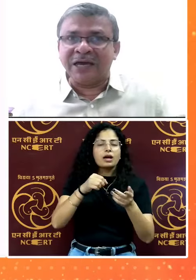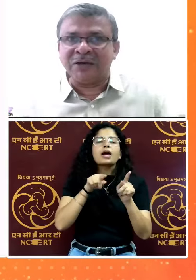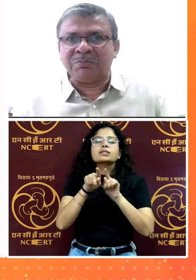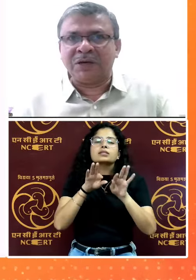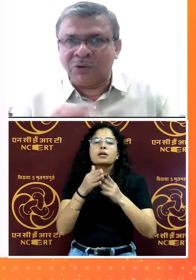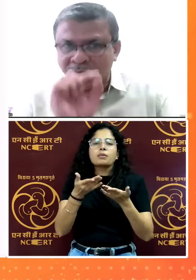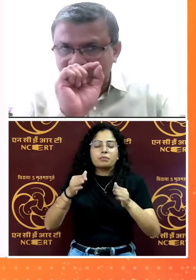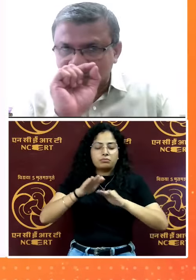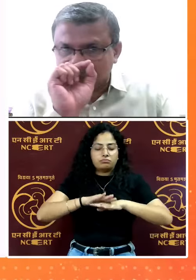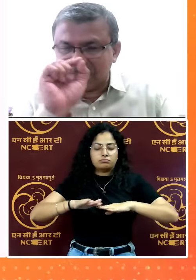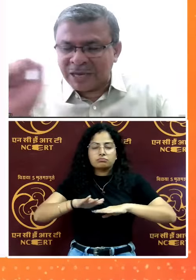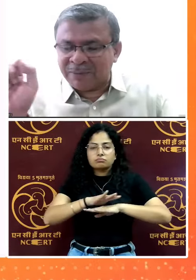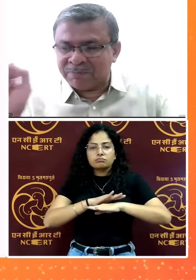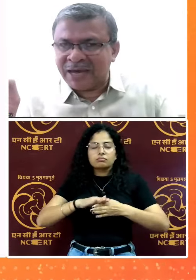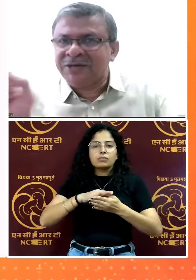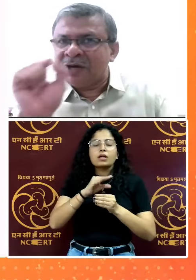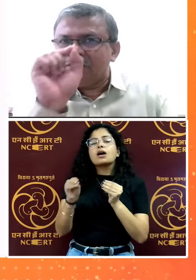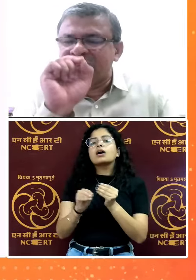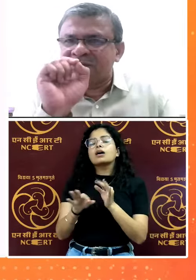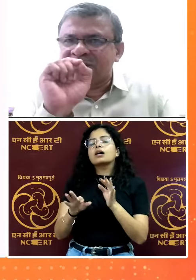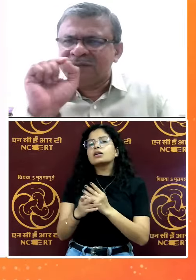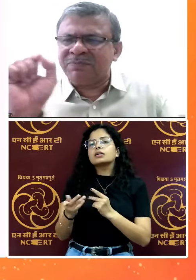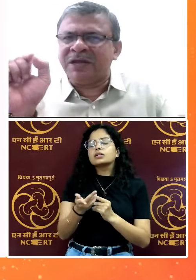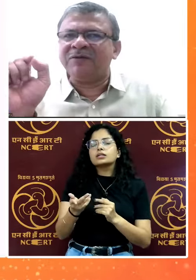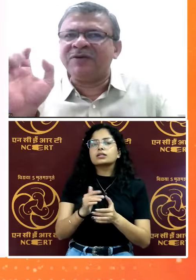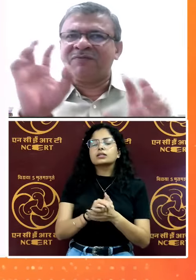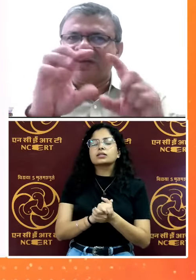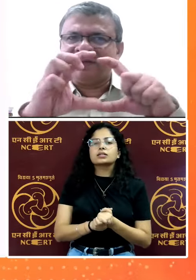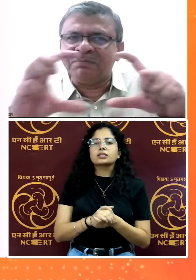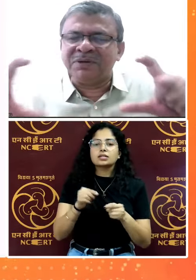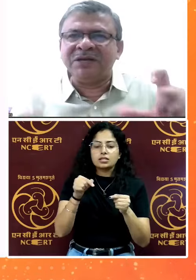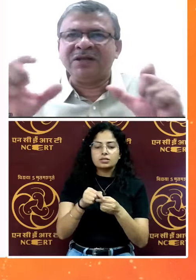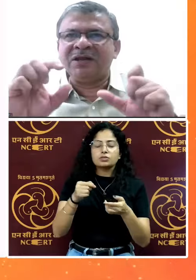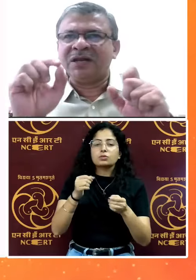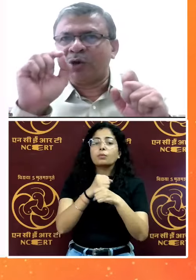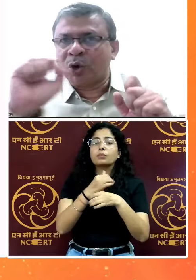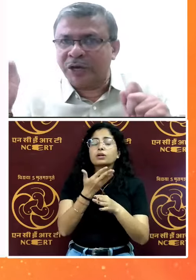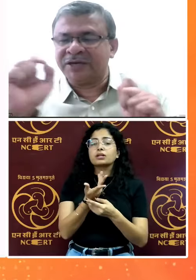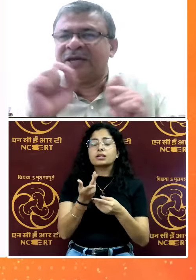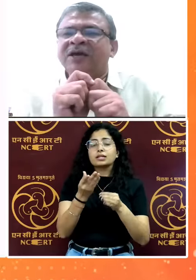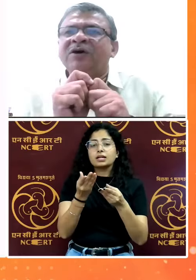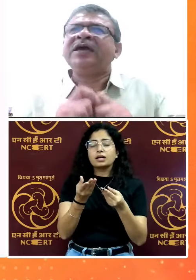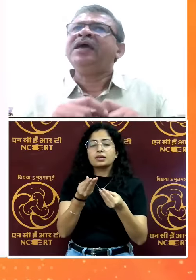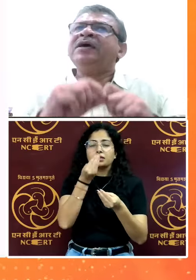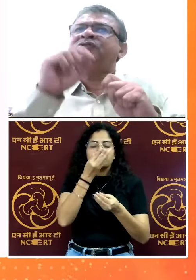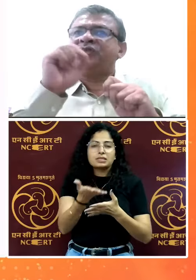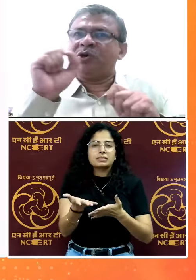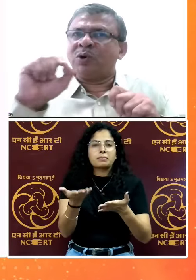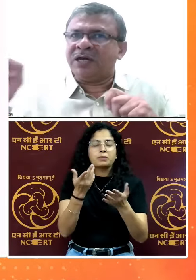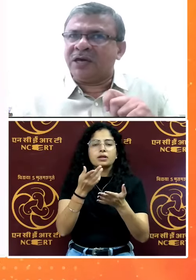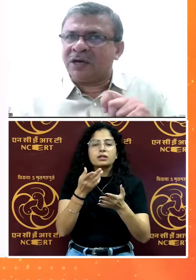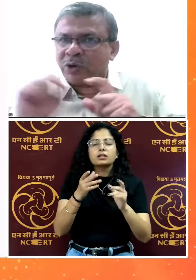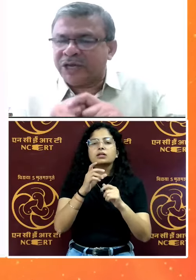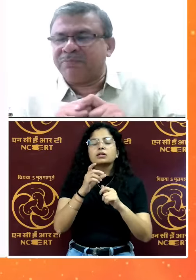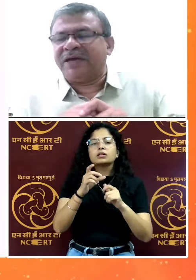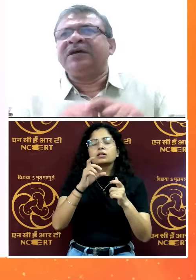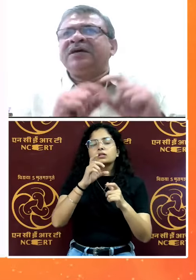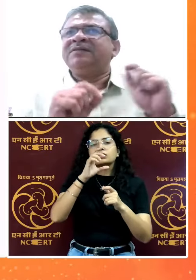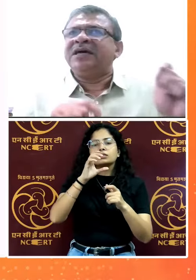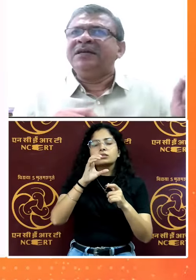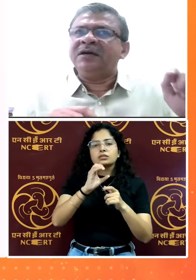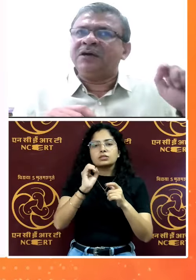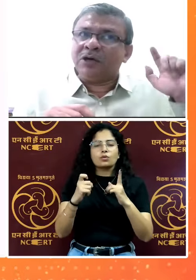a a mat which is just made of a very simple material like coir. Okay, COIR, coir